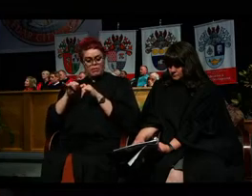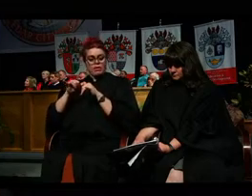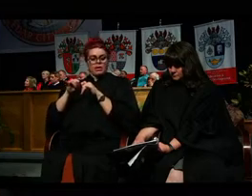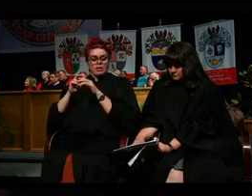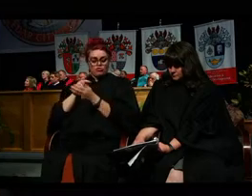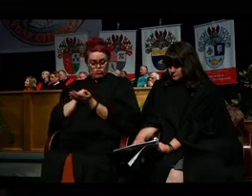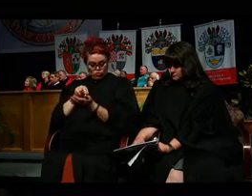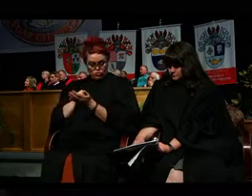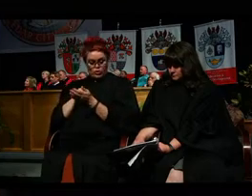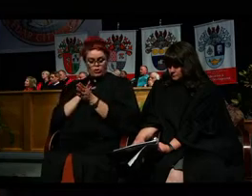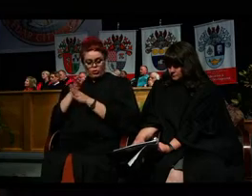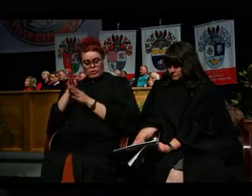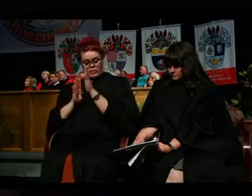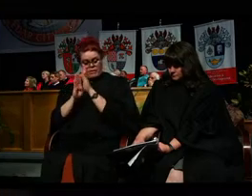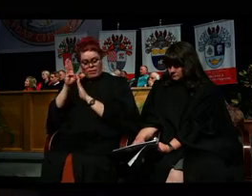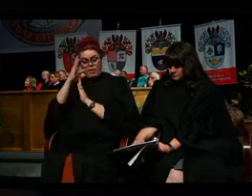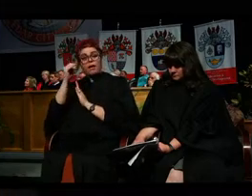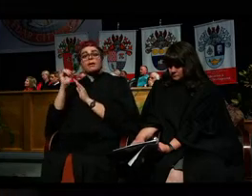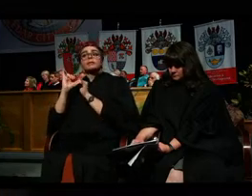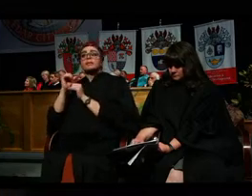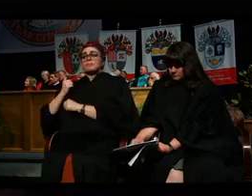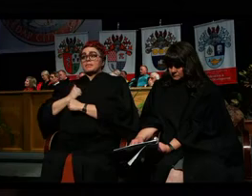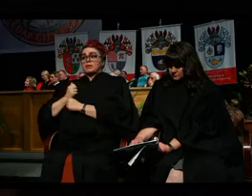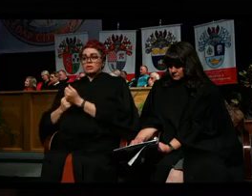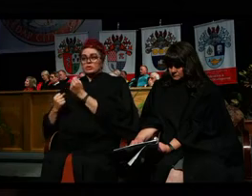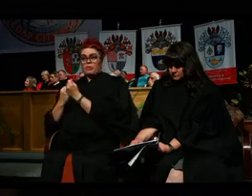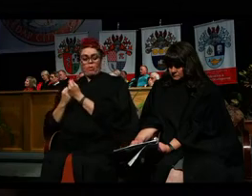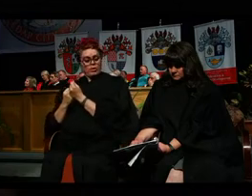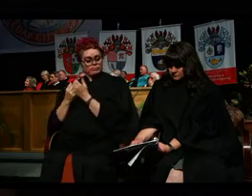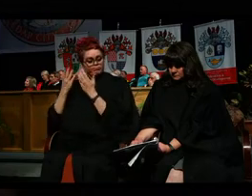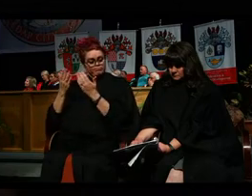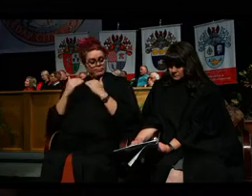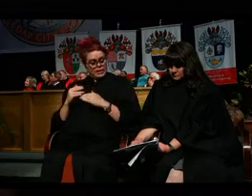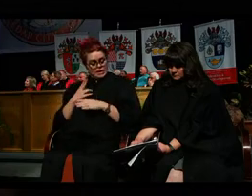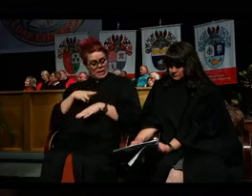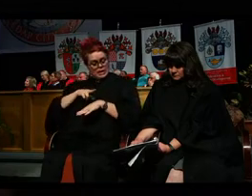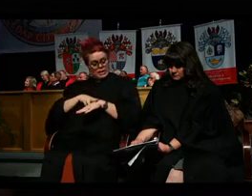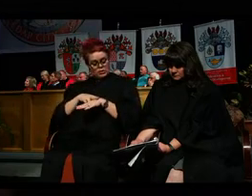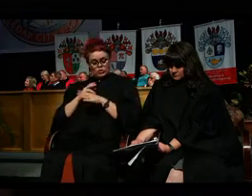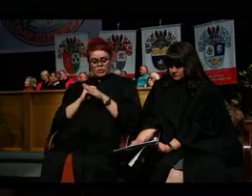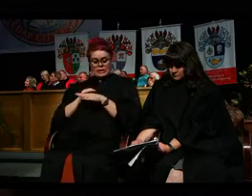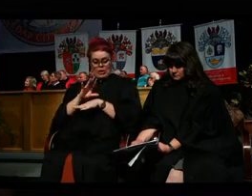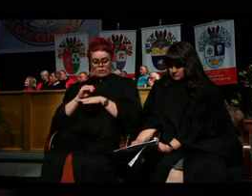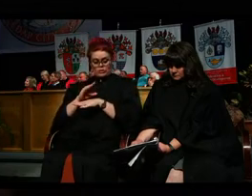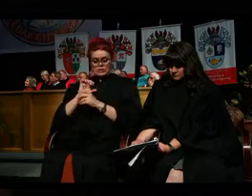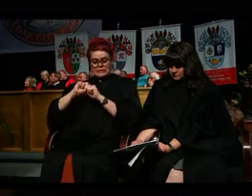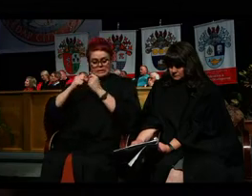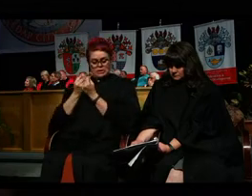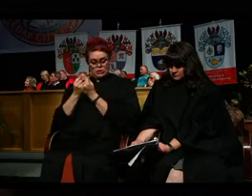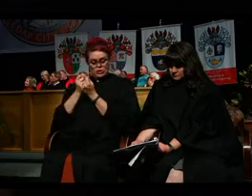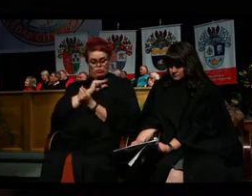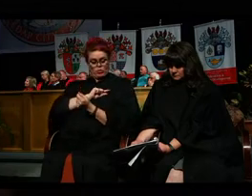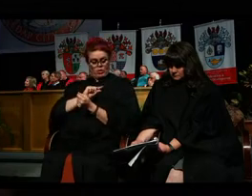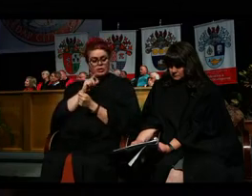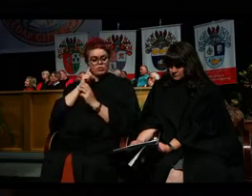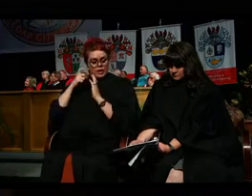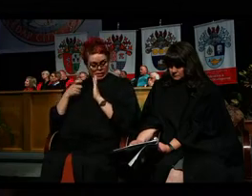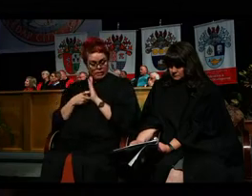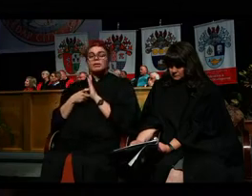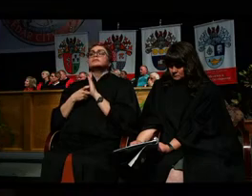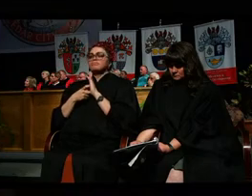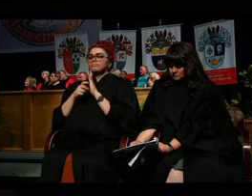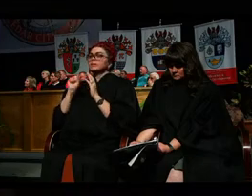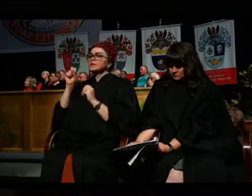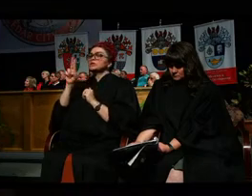military support. And the National Council on Teacher Quality has recognized Southern Utah University's elementary education